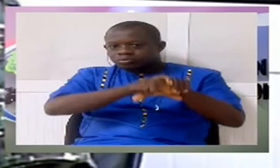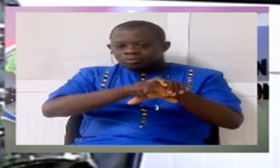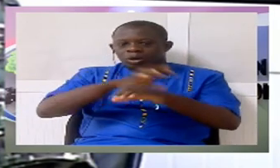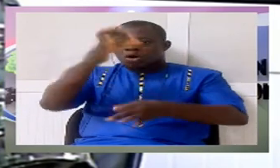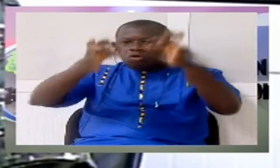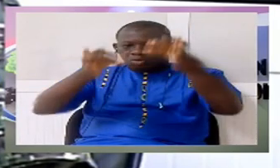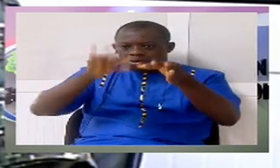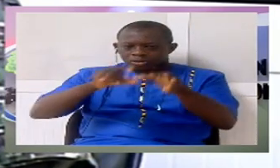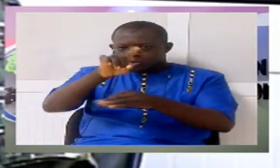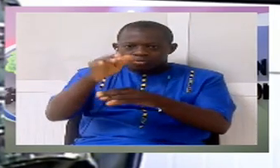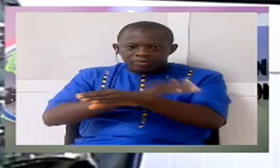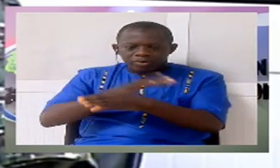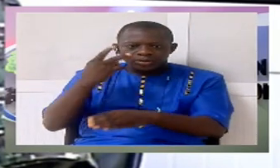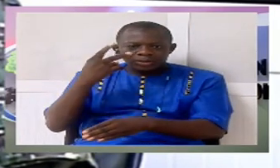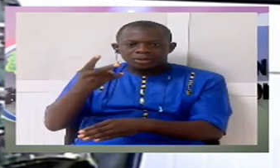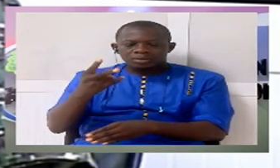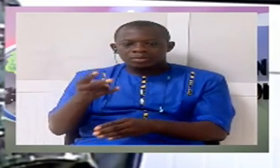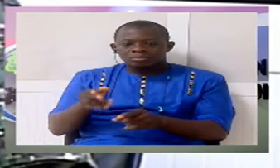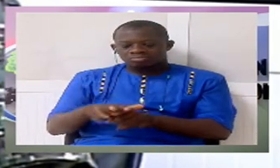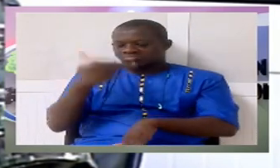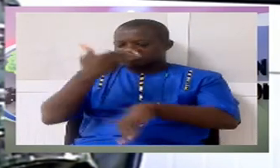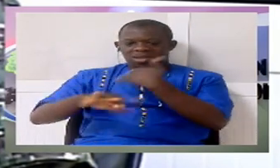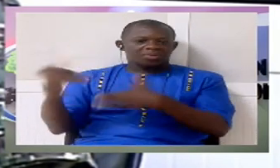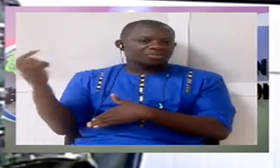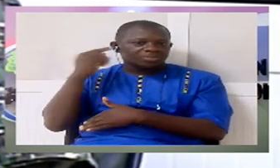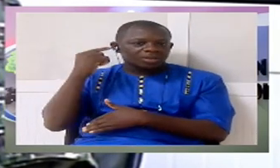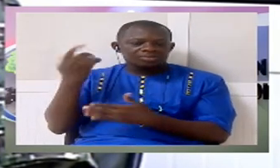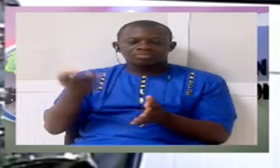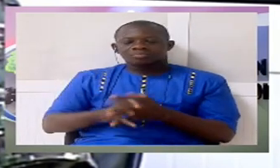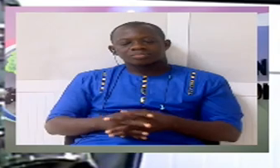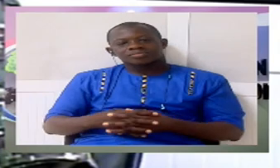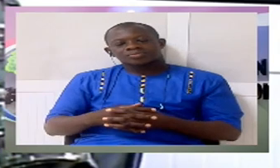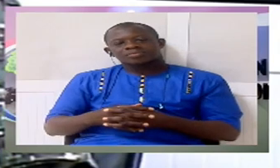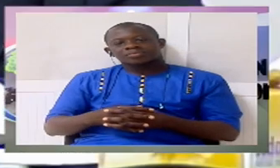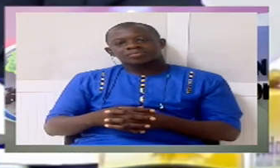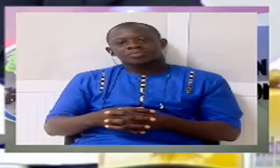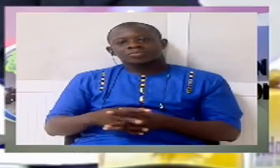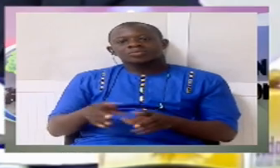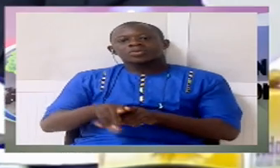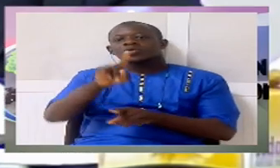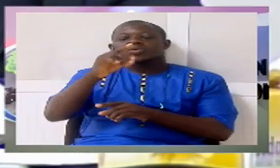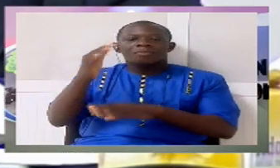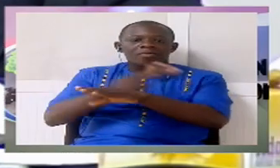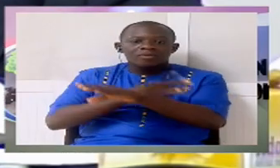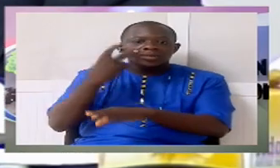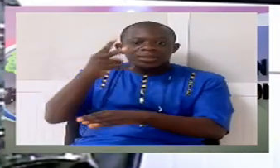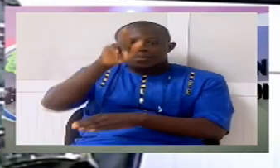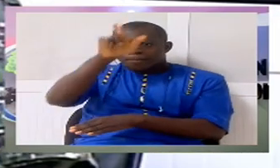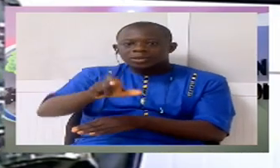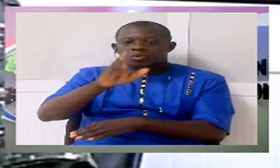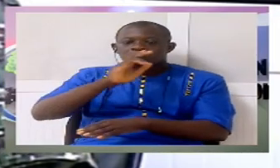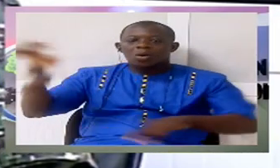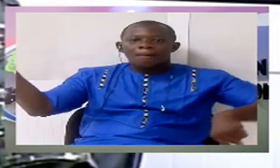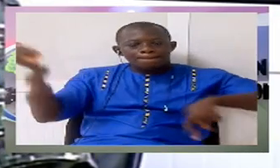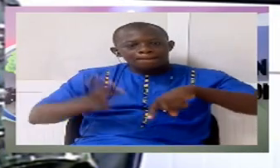convoy bi ndax gis nga ken kuñ ci yobbu court I've never heard. Have you ever seen any one of them punished? Gis